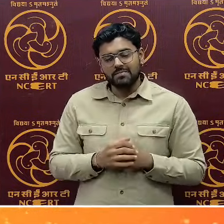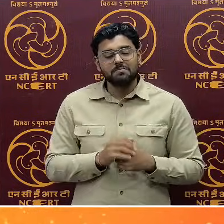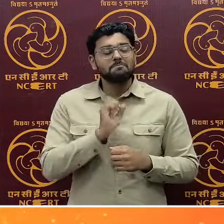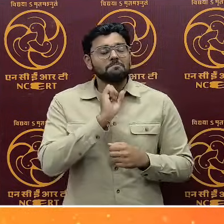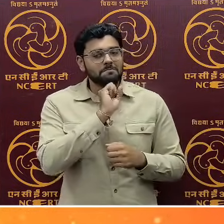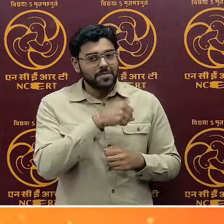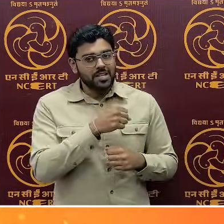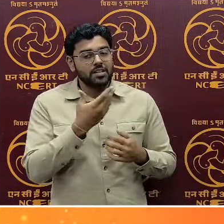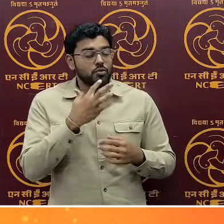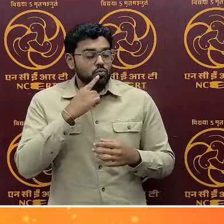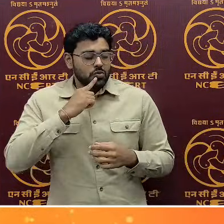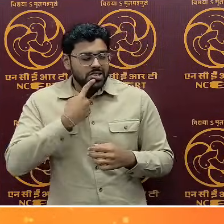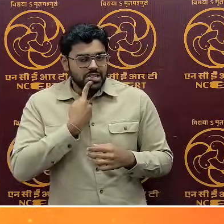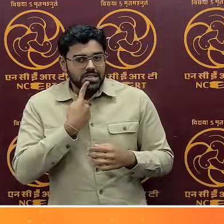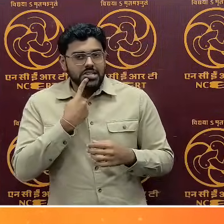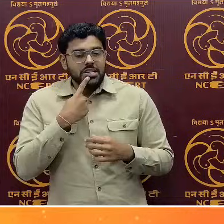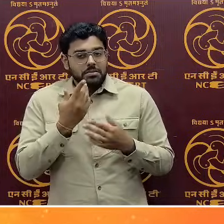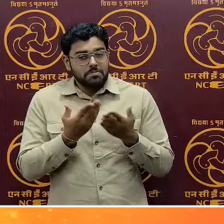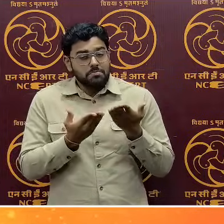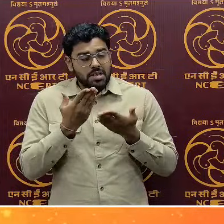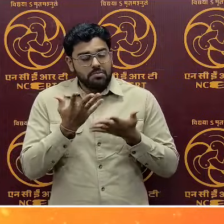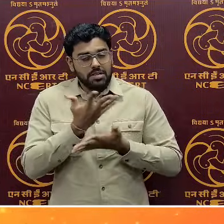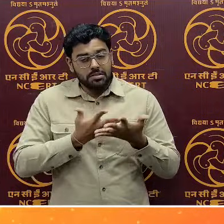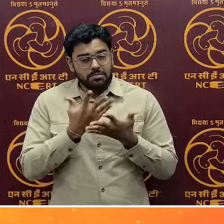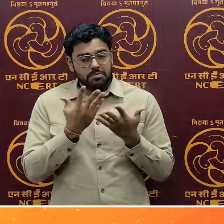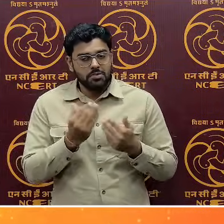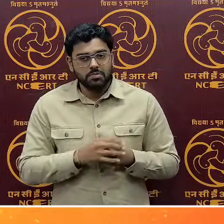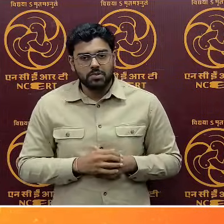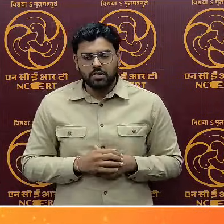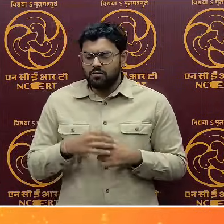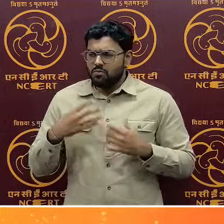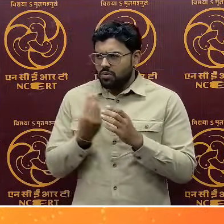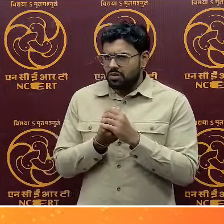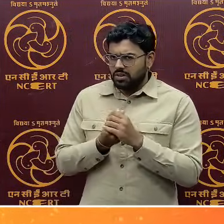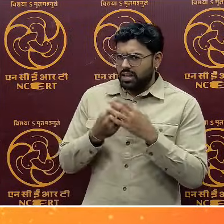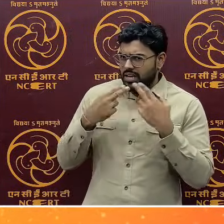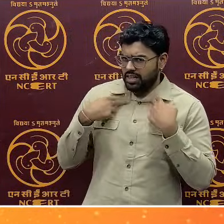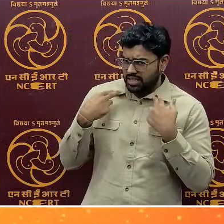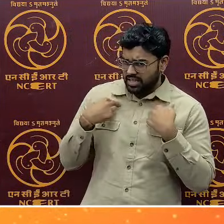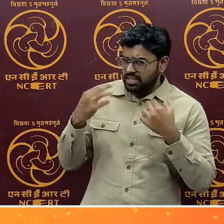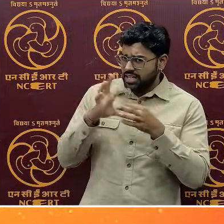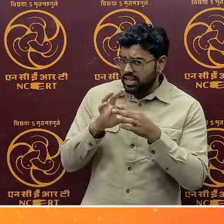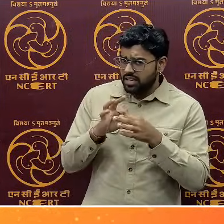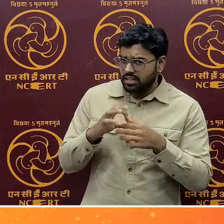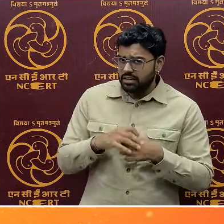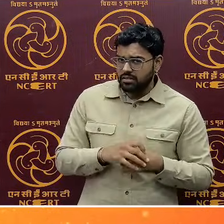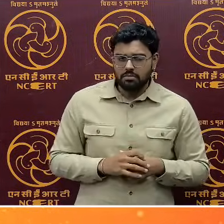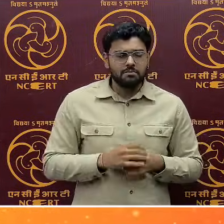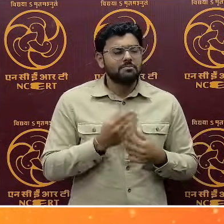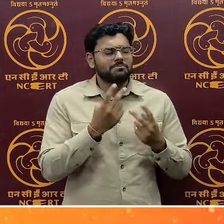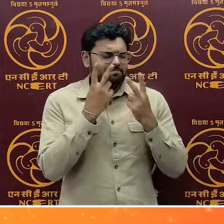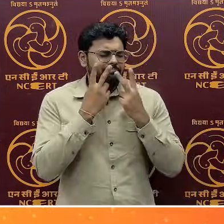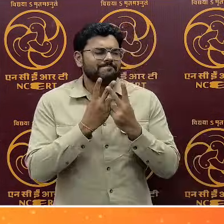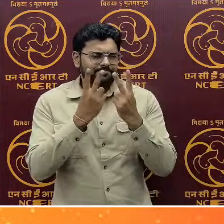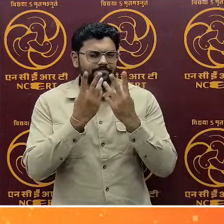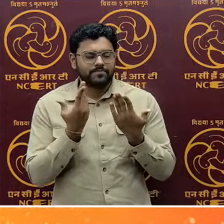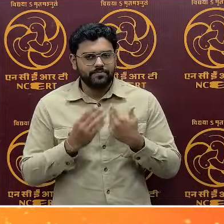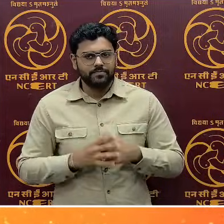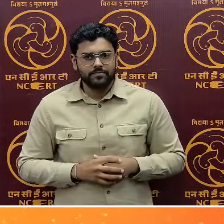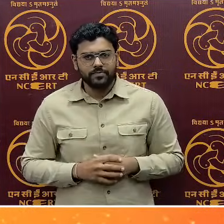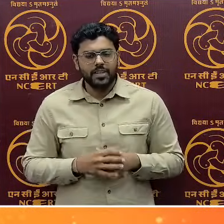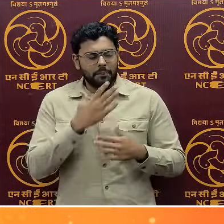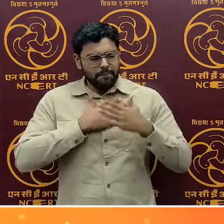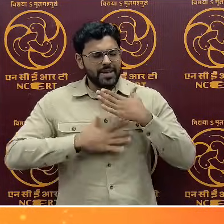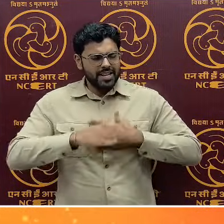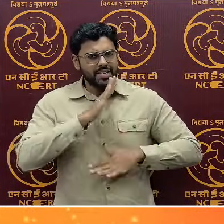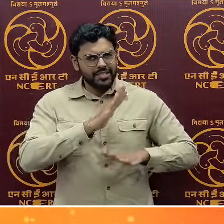Some serious matter could be there. So, are we talking about the legal matter today? let's see. Just Okay. have some